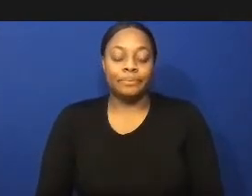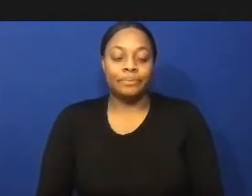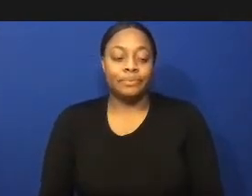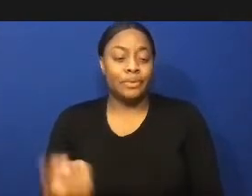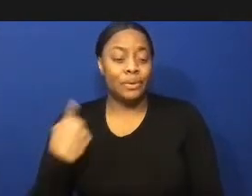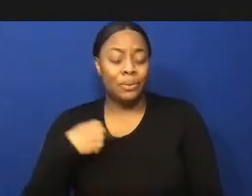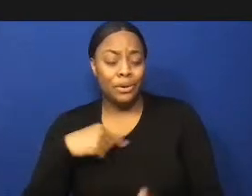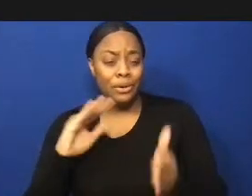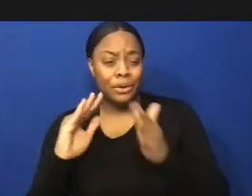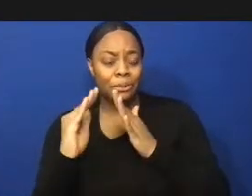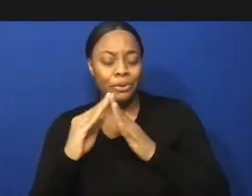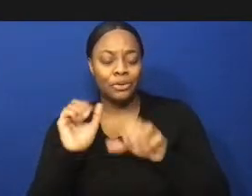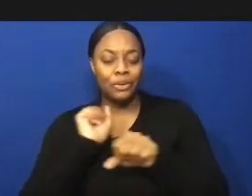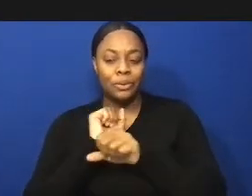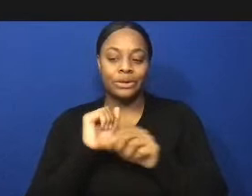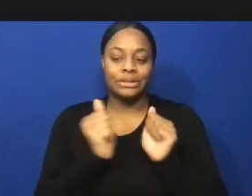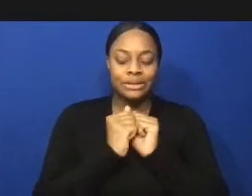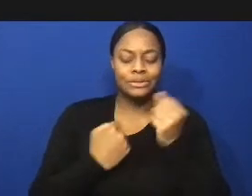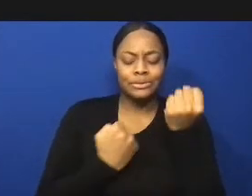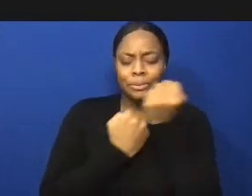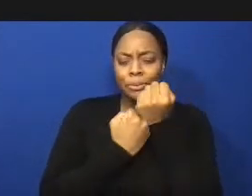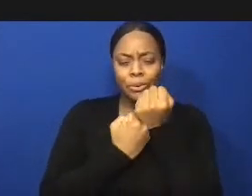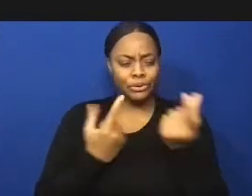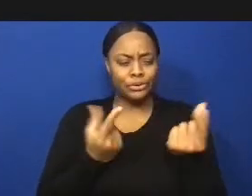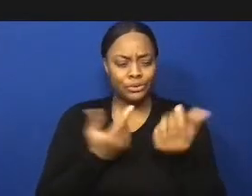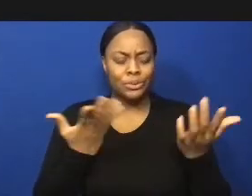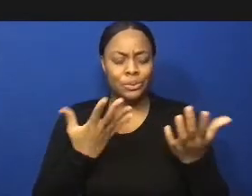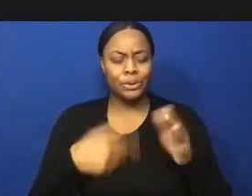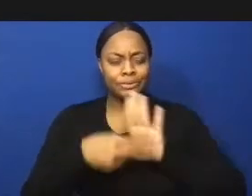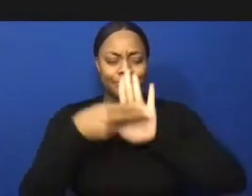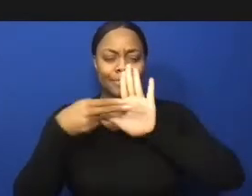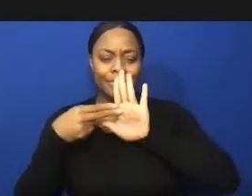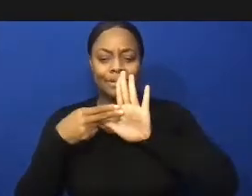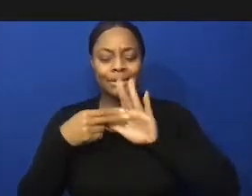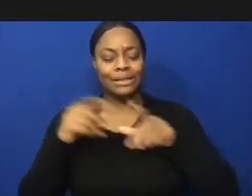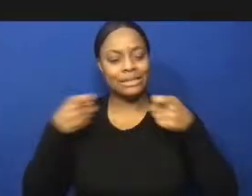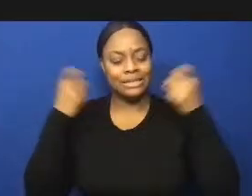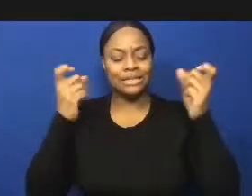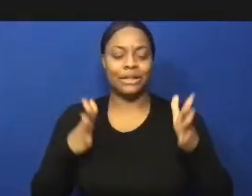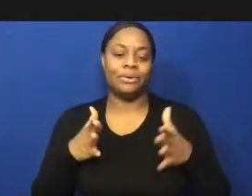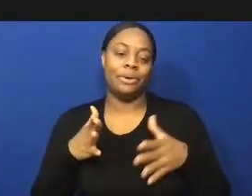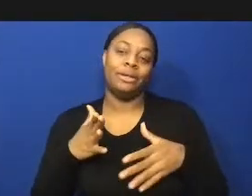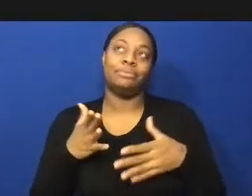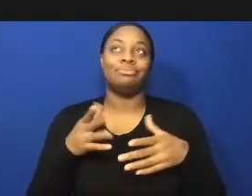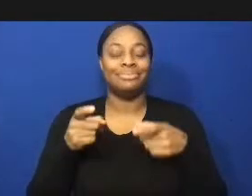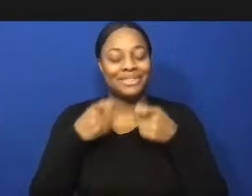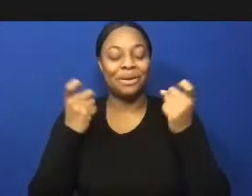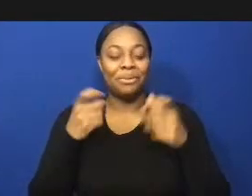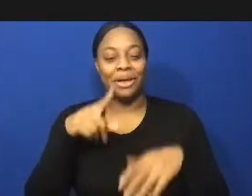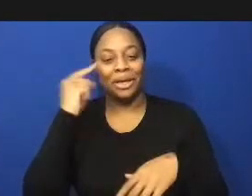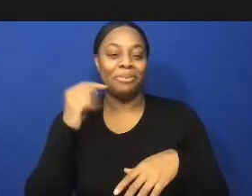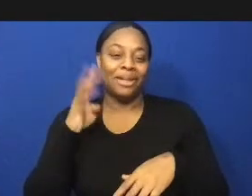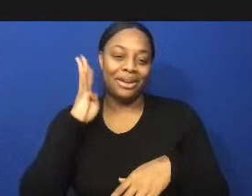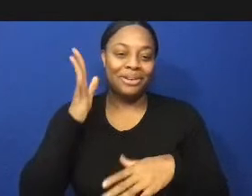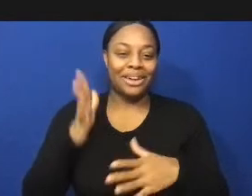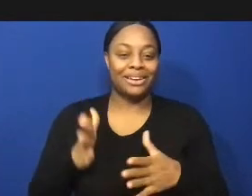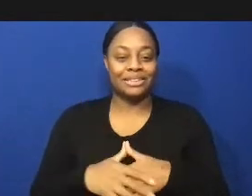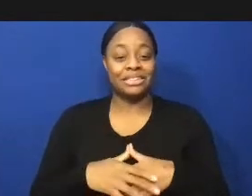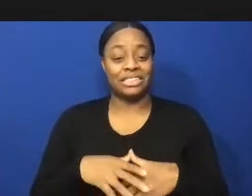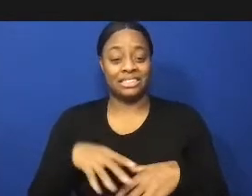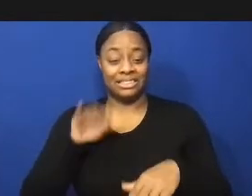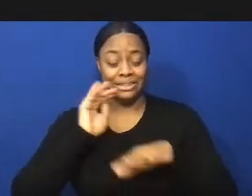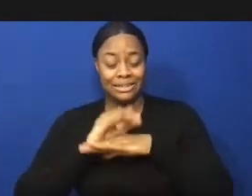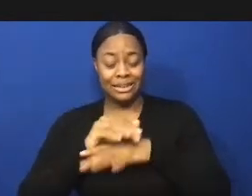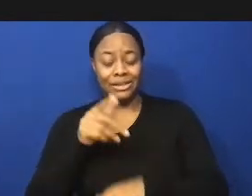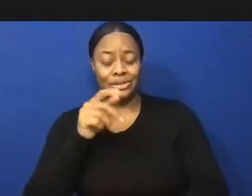working together to support, uphold, highlight, and celebrate Black creatives. Tonight is our